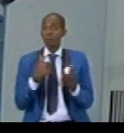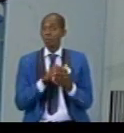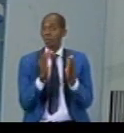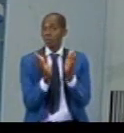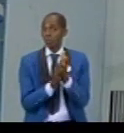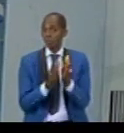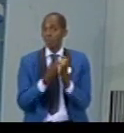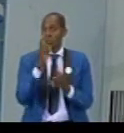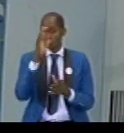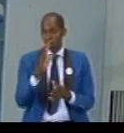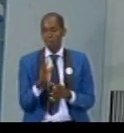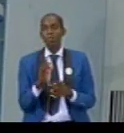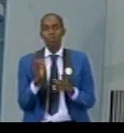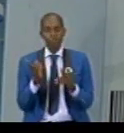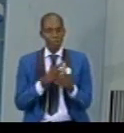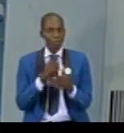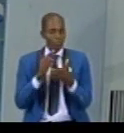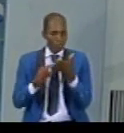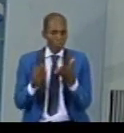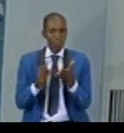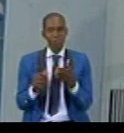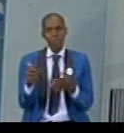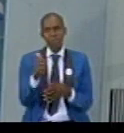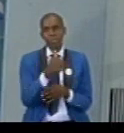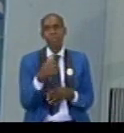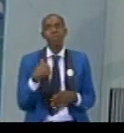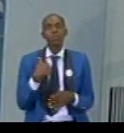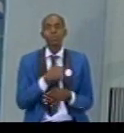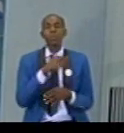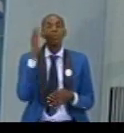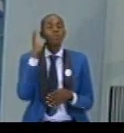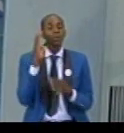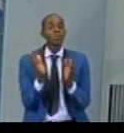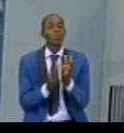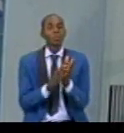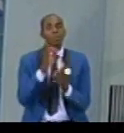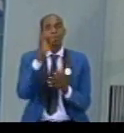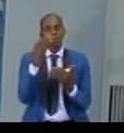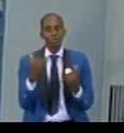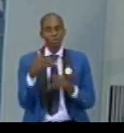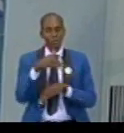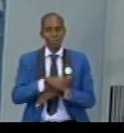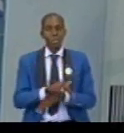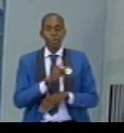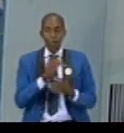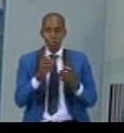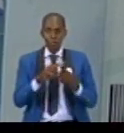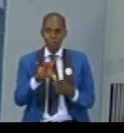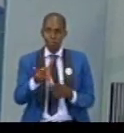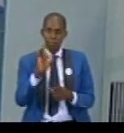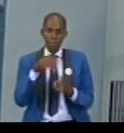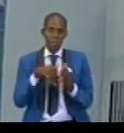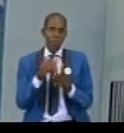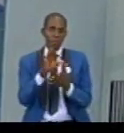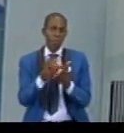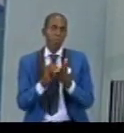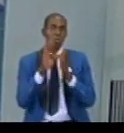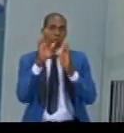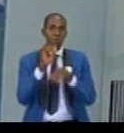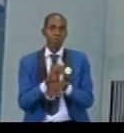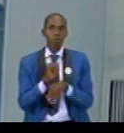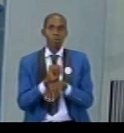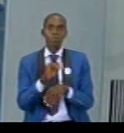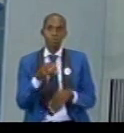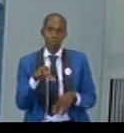tonight. Before we start praising God tonight, I want to discover your own miracle right away. And as soon as you see, you begin to shout